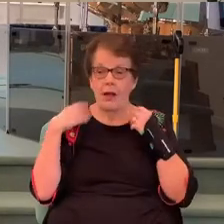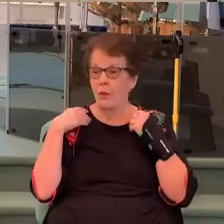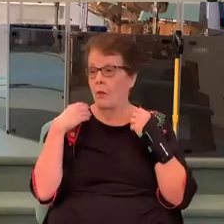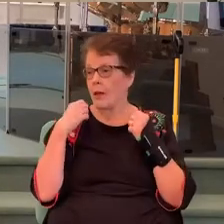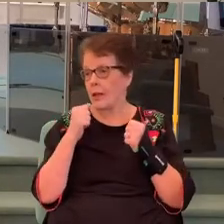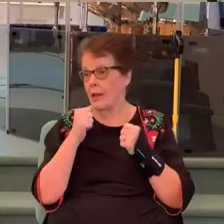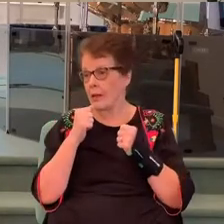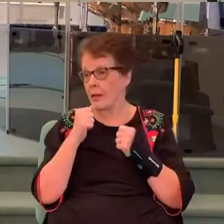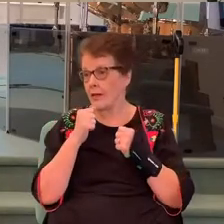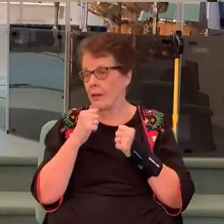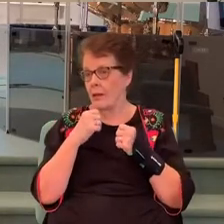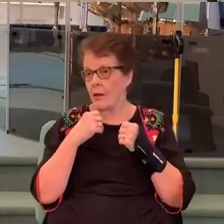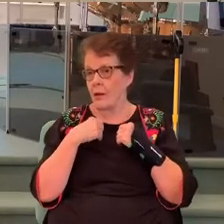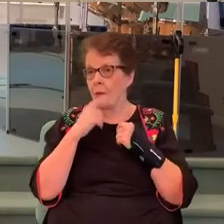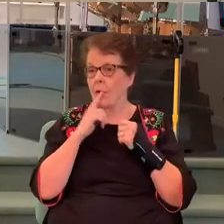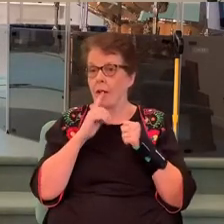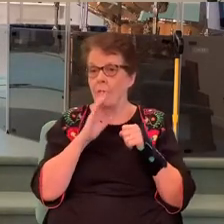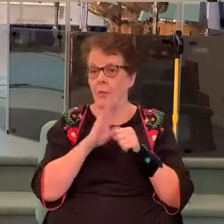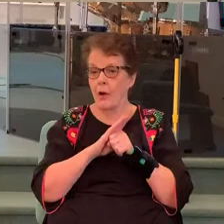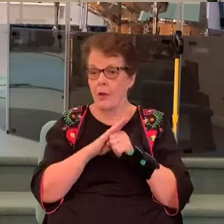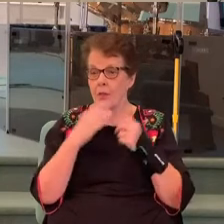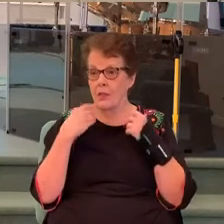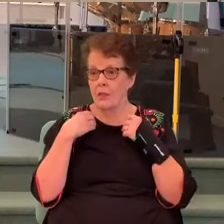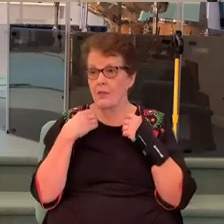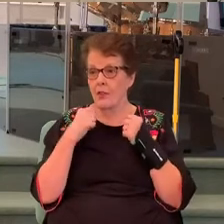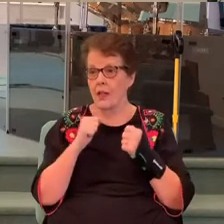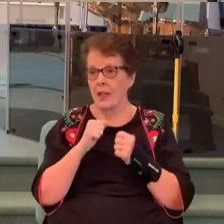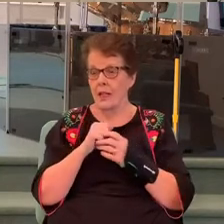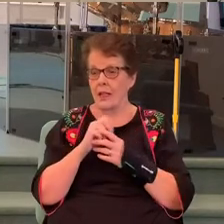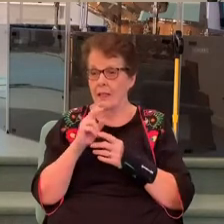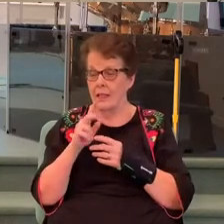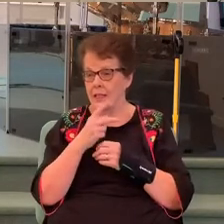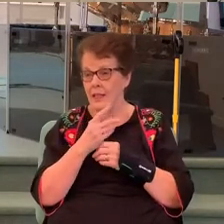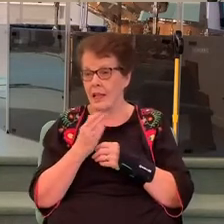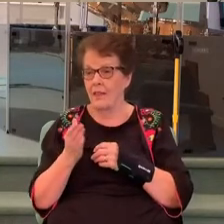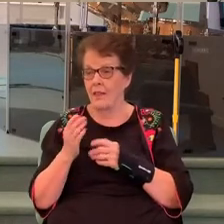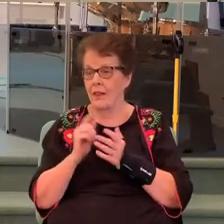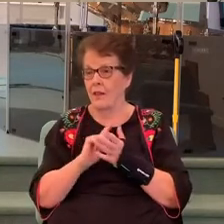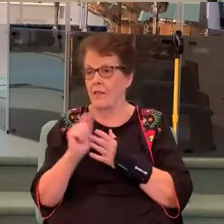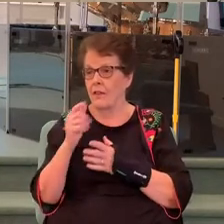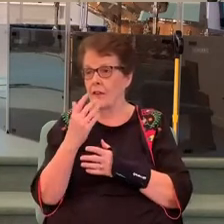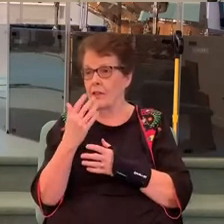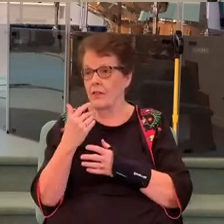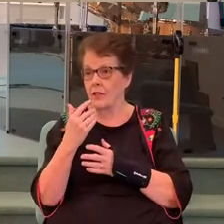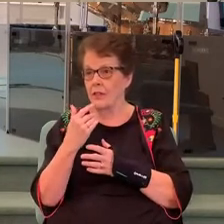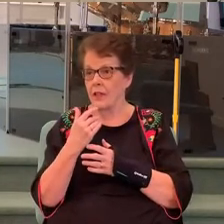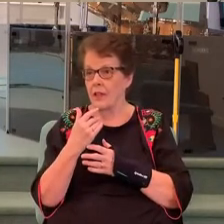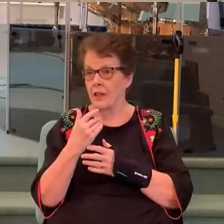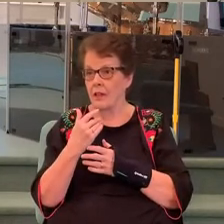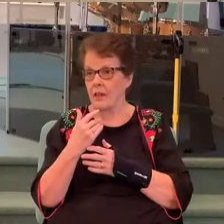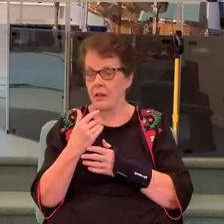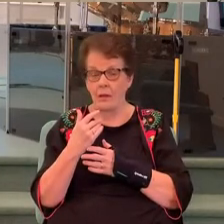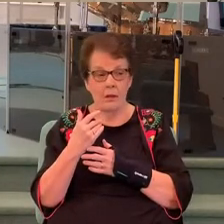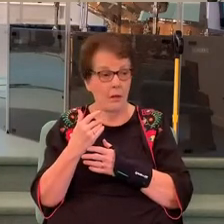We've got promises for healing. The second thing in verse 15, it says, if he has committed sins, he will be